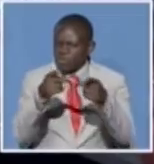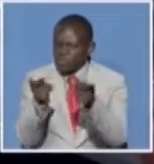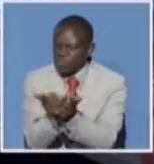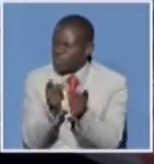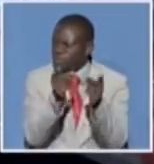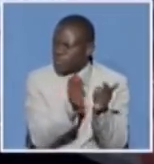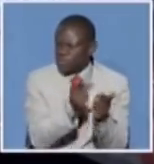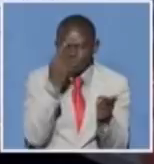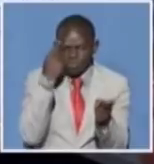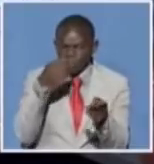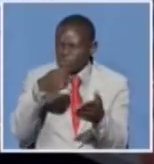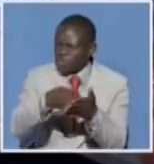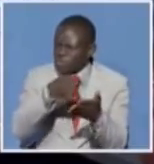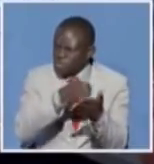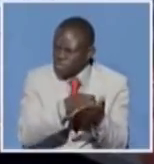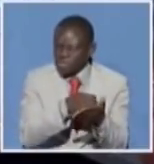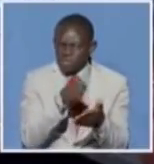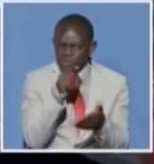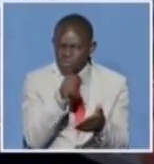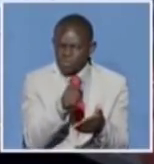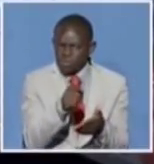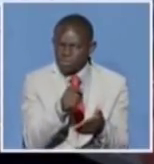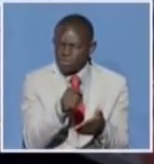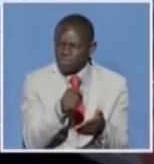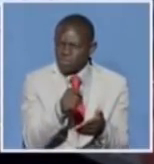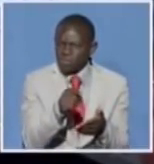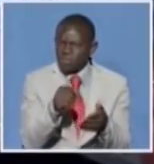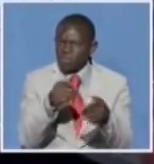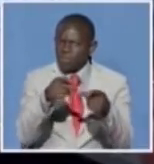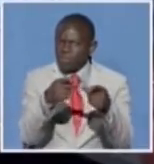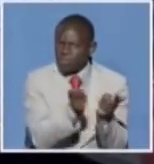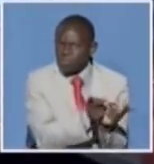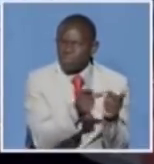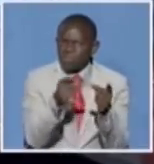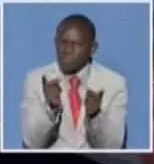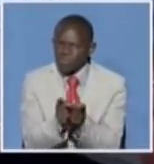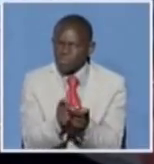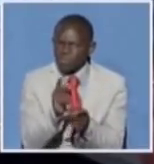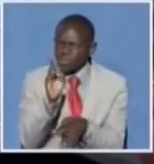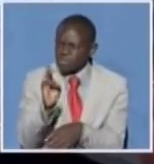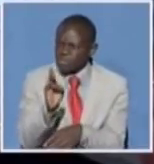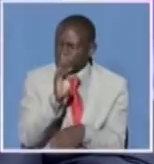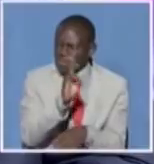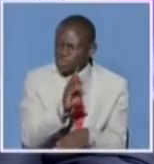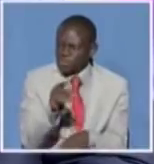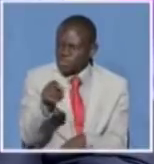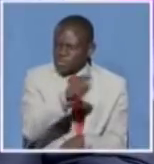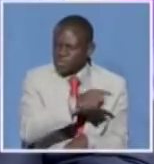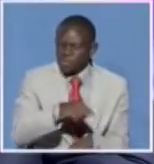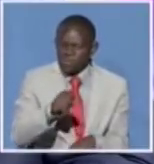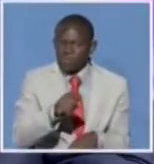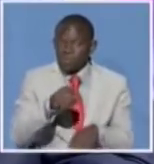2. So we are aware about that 77 centers, the materials for mathematics were tampered